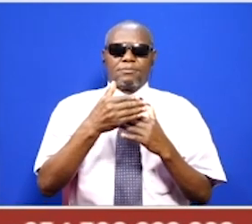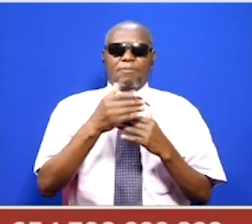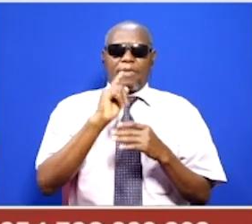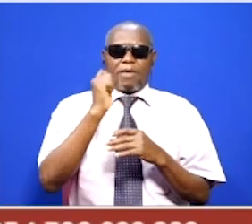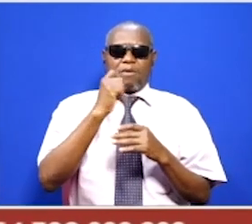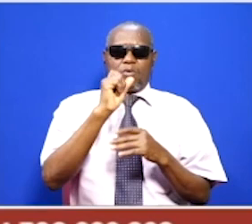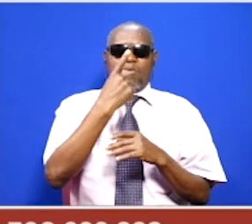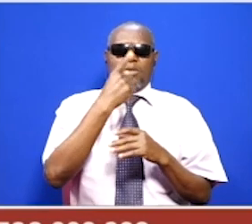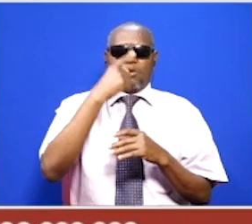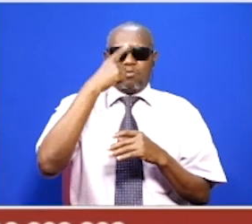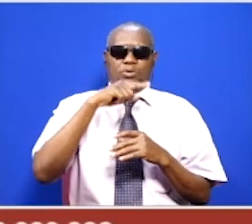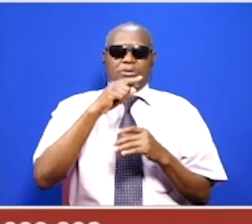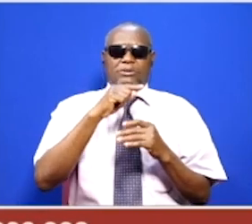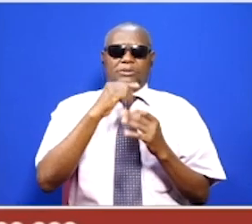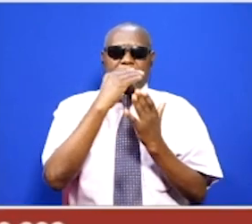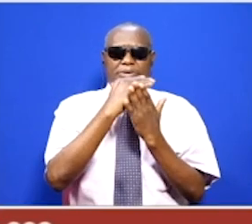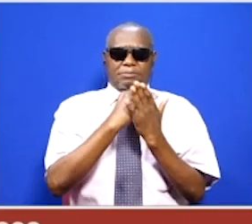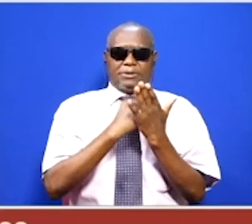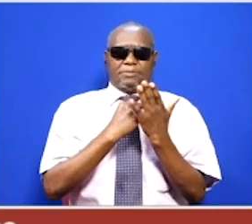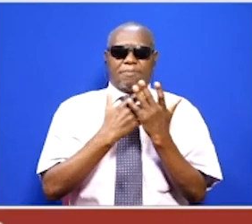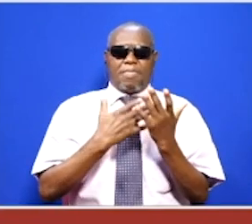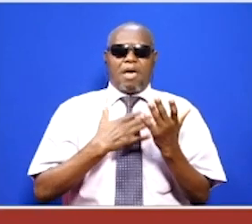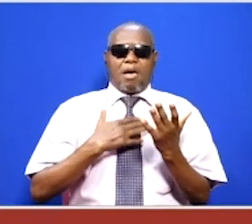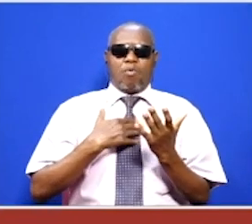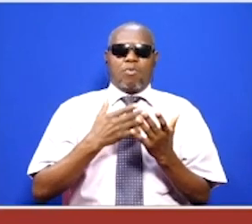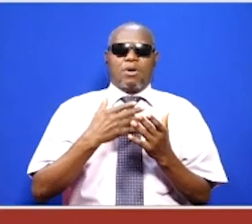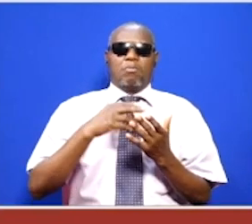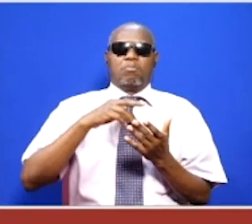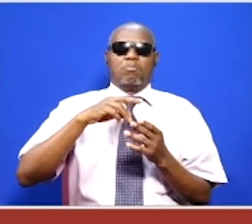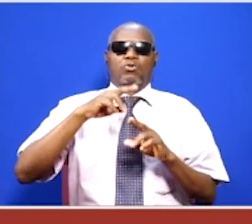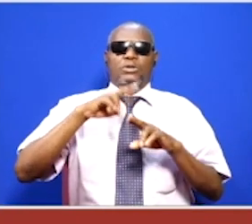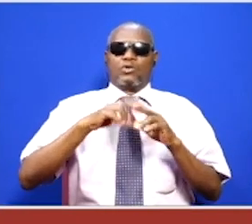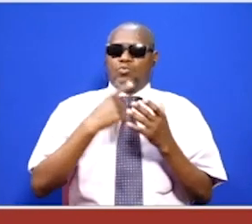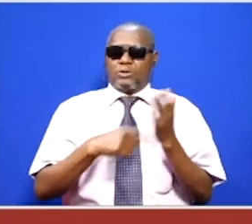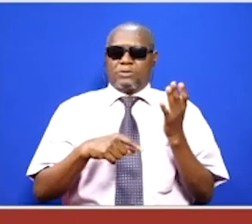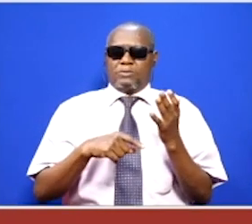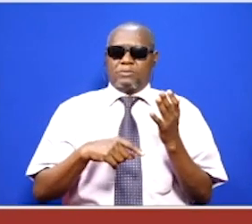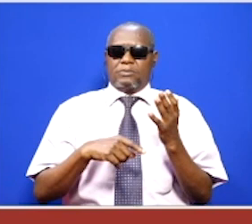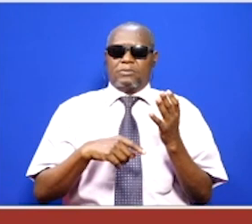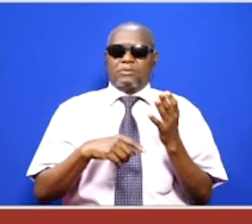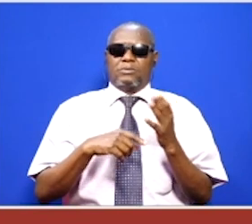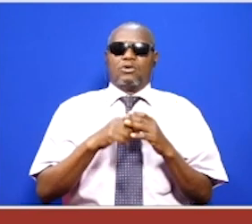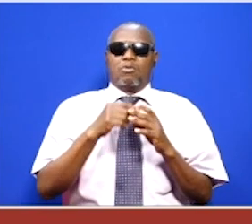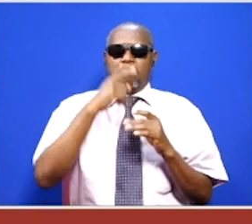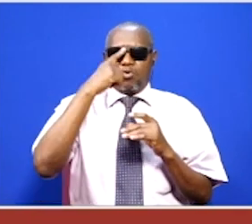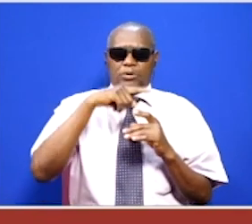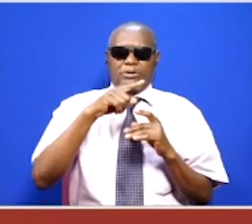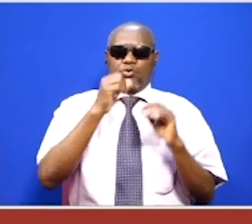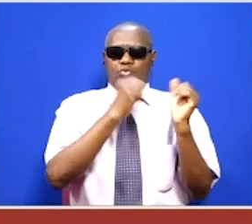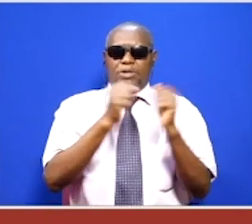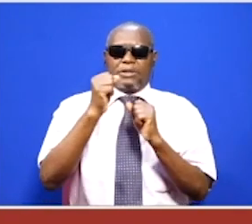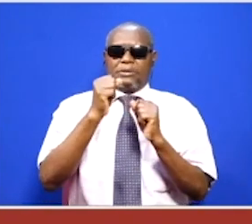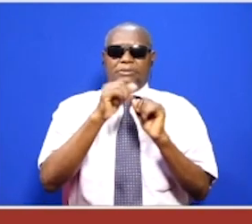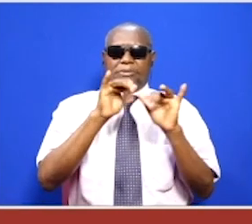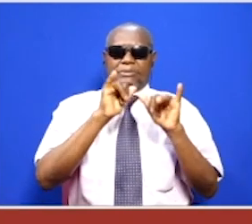policy statement, our position is that the economic proposals, policies and strategies remain